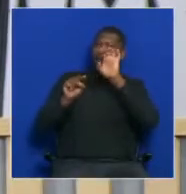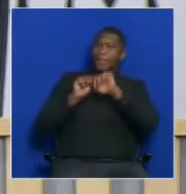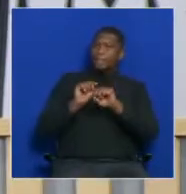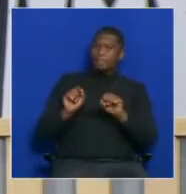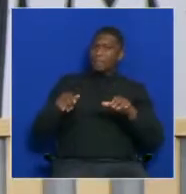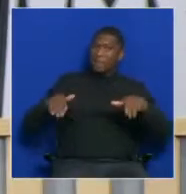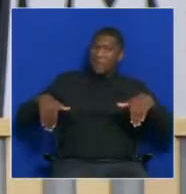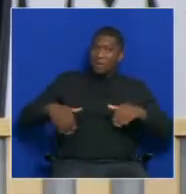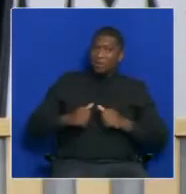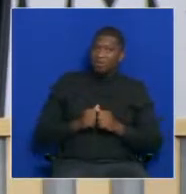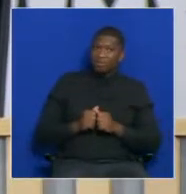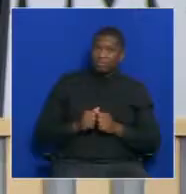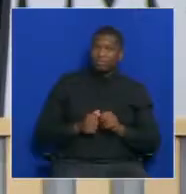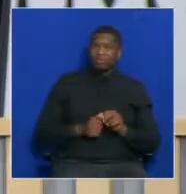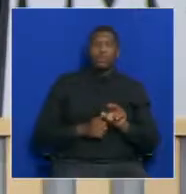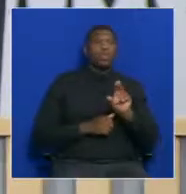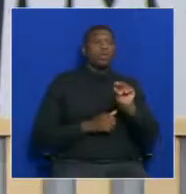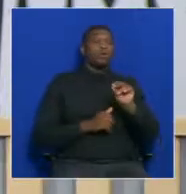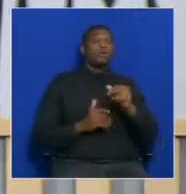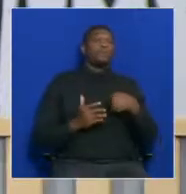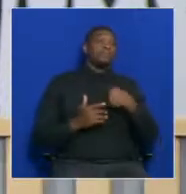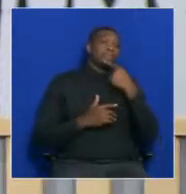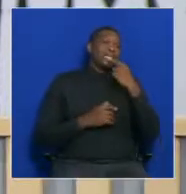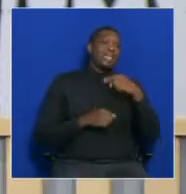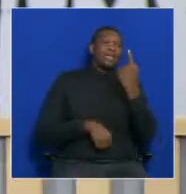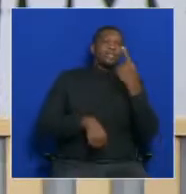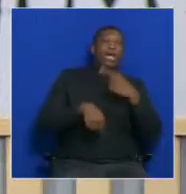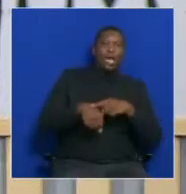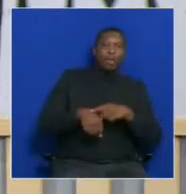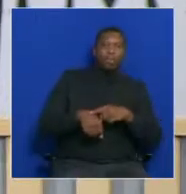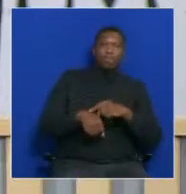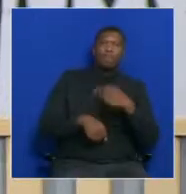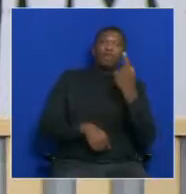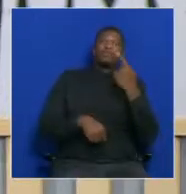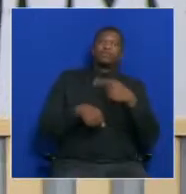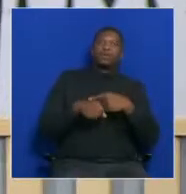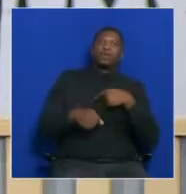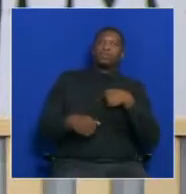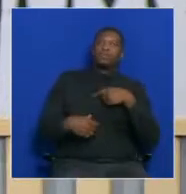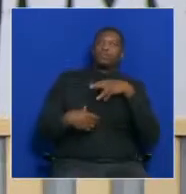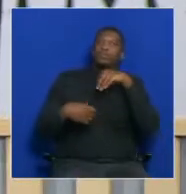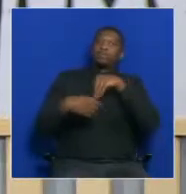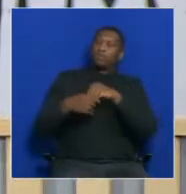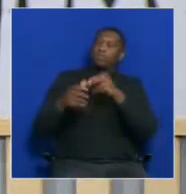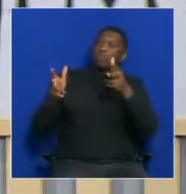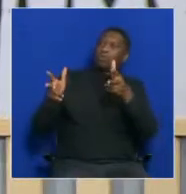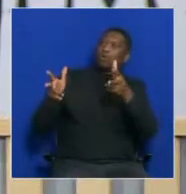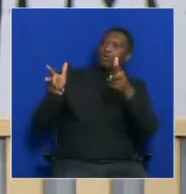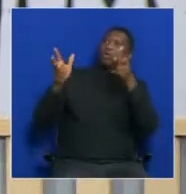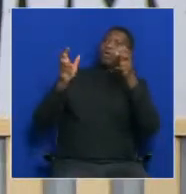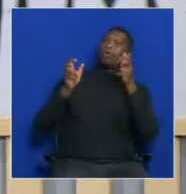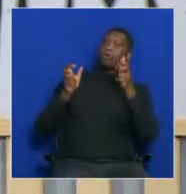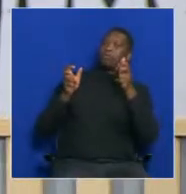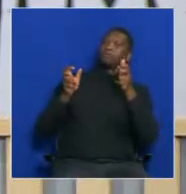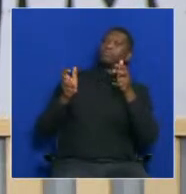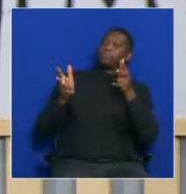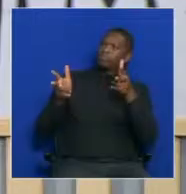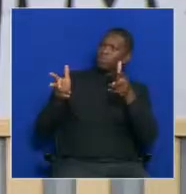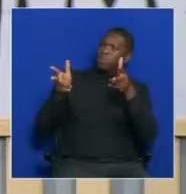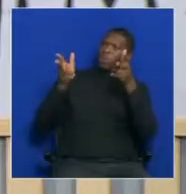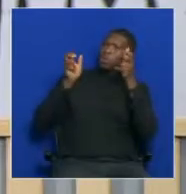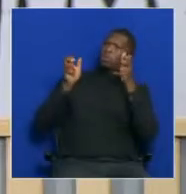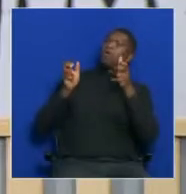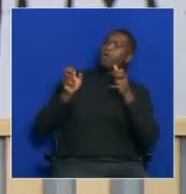was, I'm saying it was for the first time that I got to hear what is being